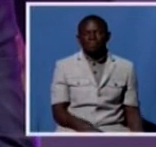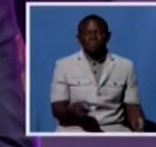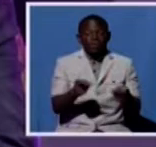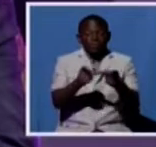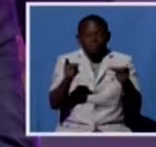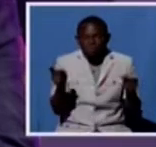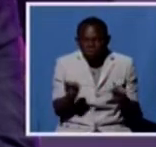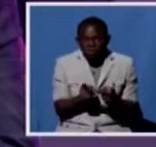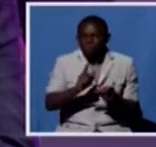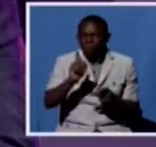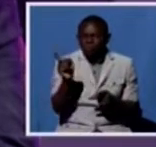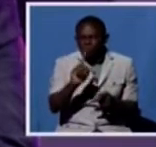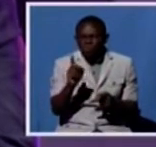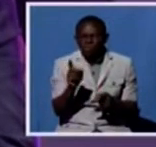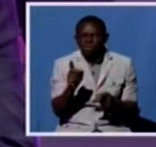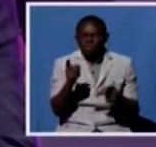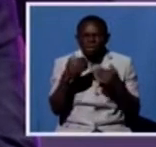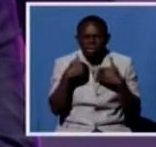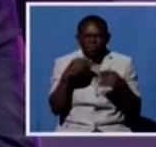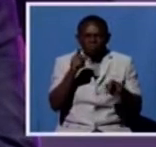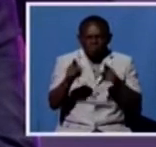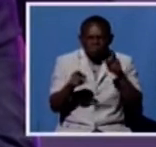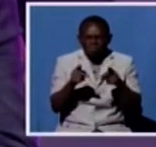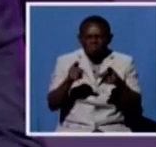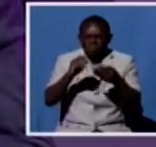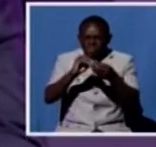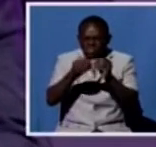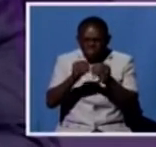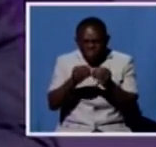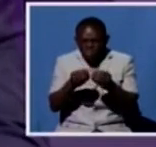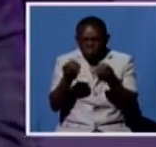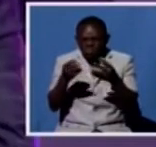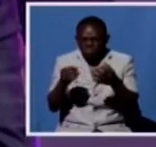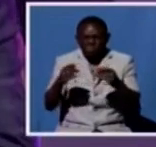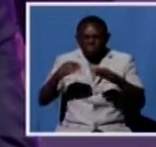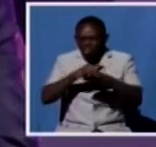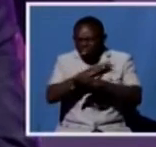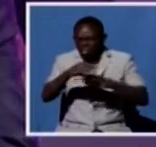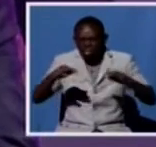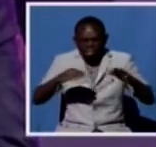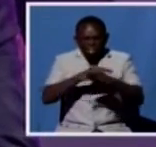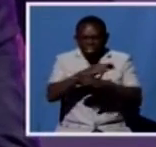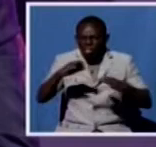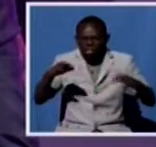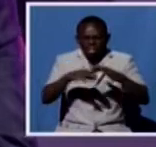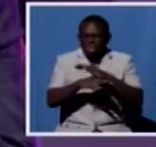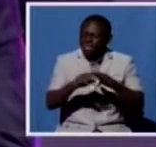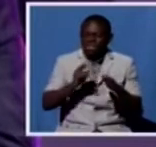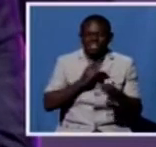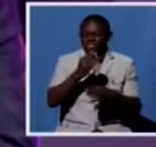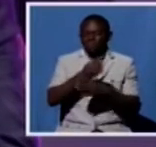places because you realize that we'll have a lot of movement around, and